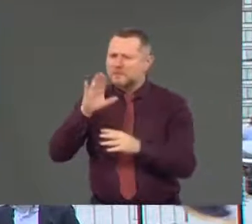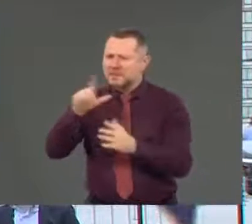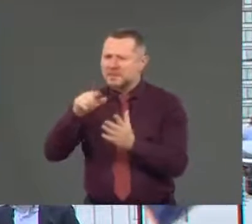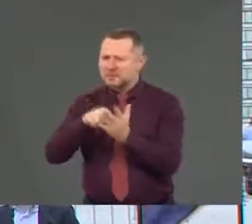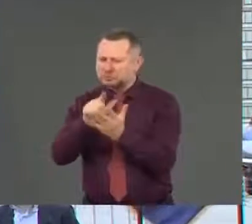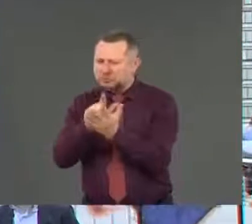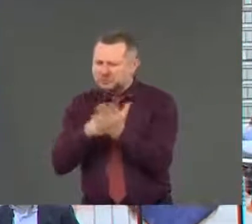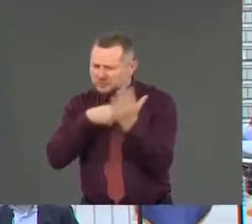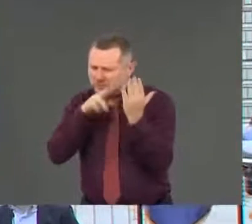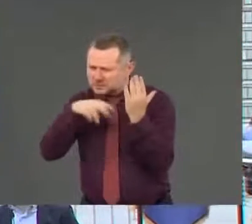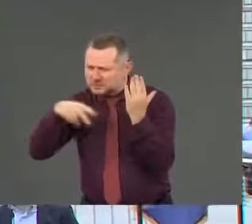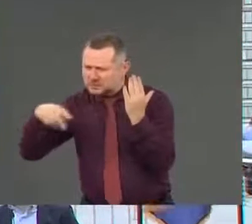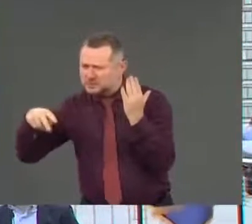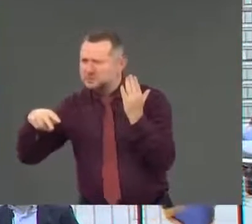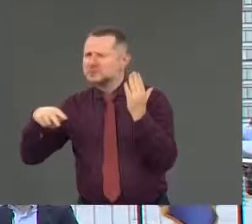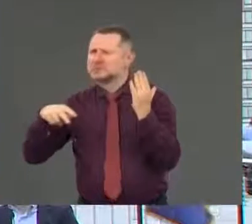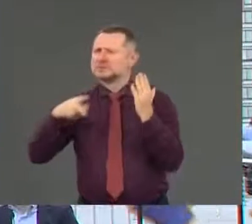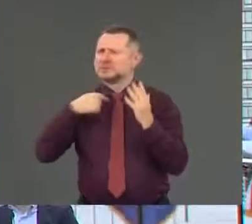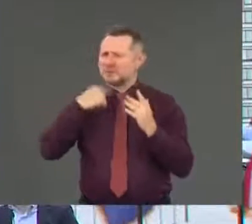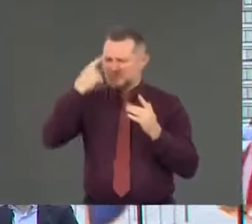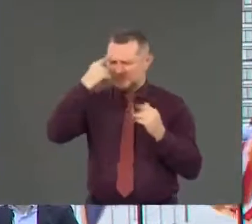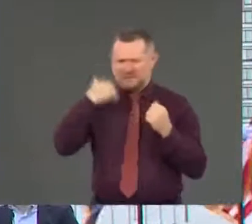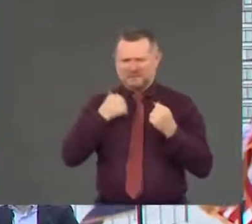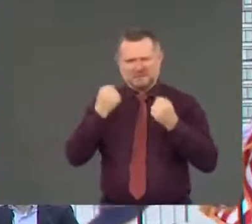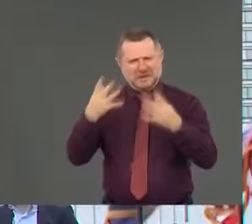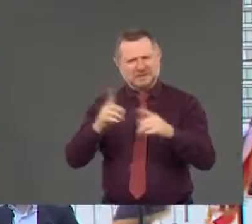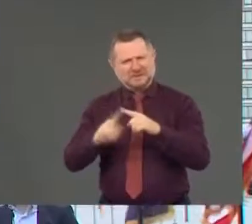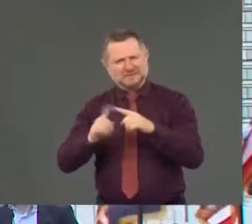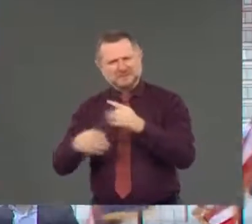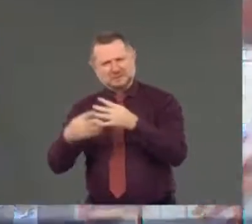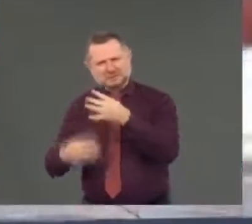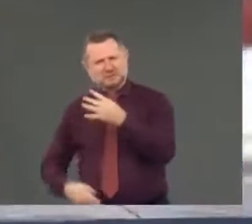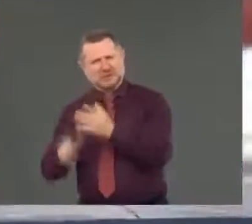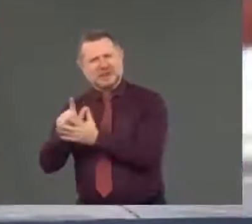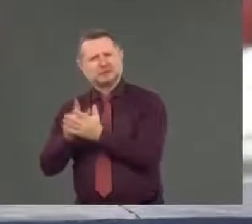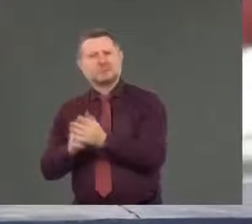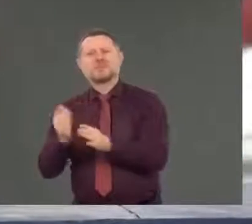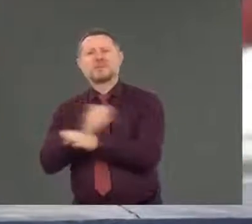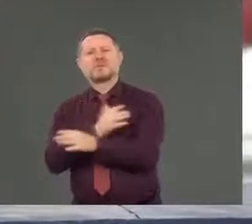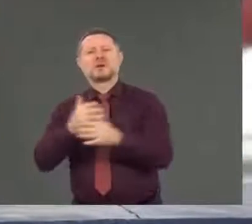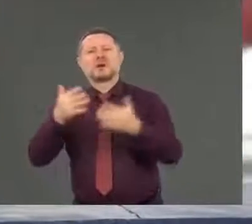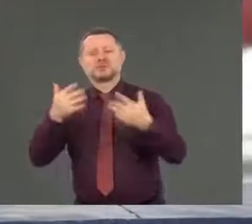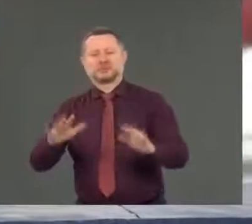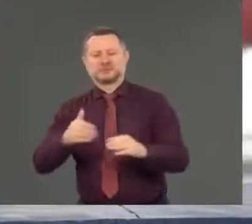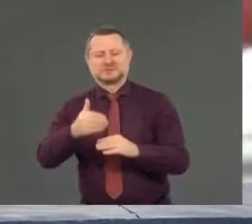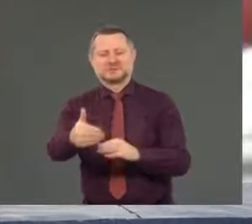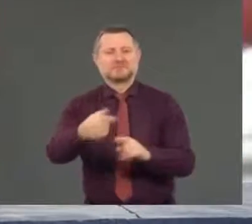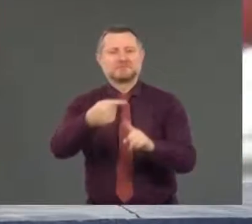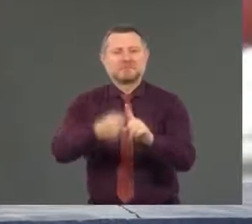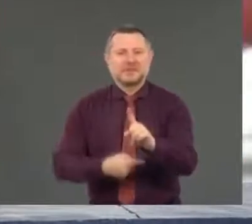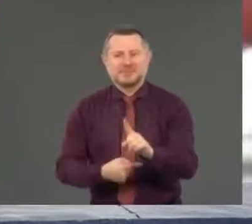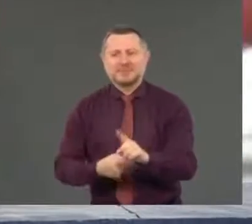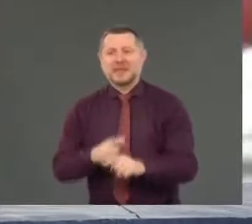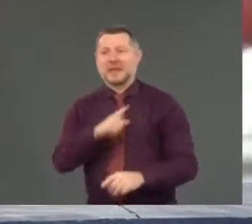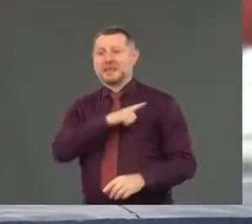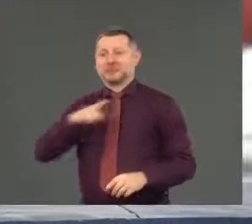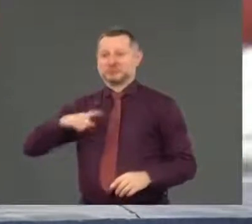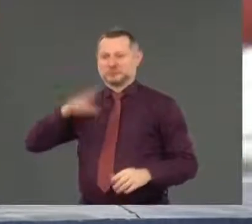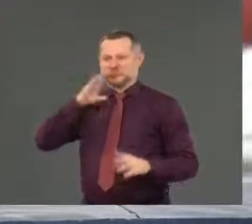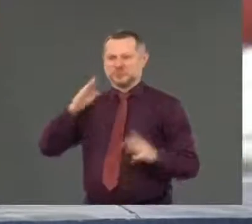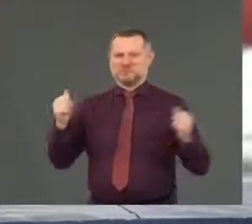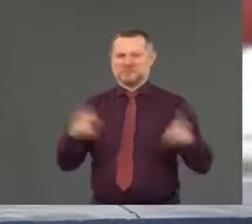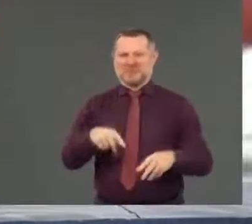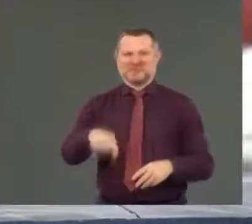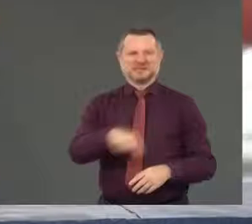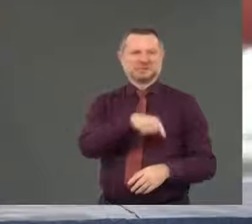of a big legislative package before they officially get out of session? Look, the legislature is going to come back this week. I think that's